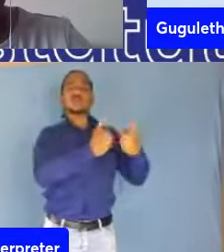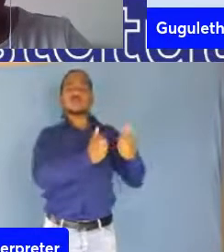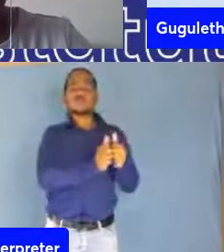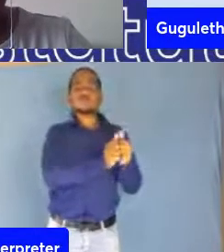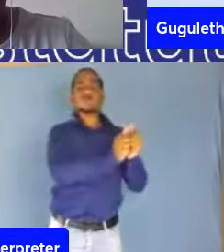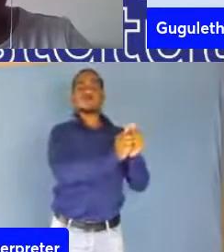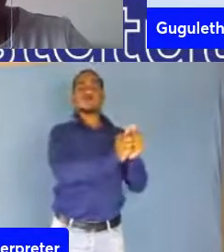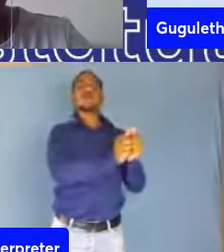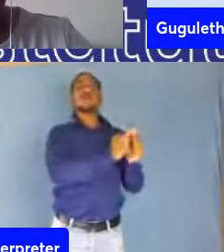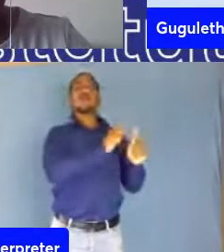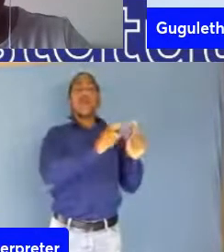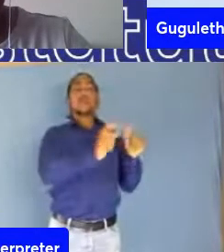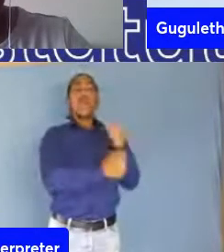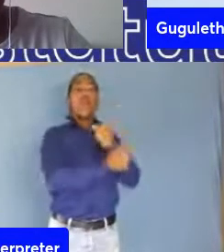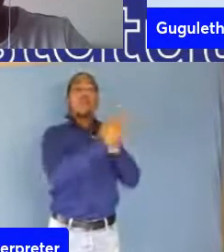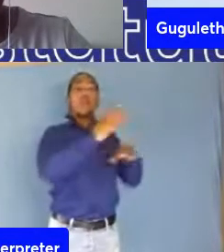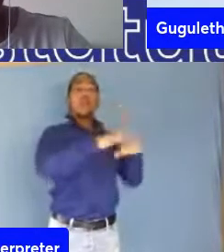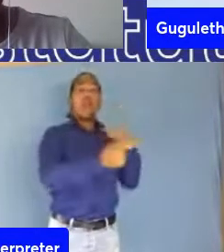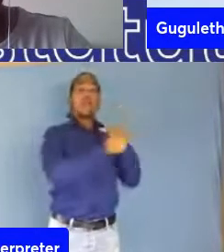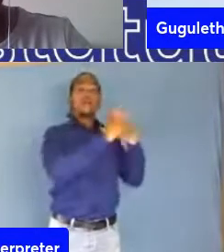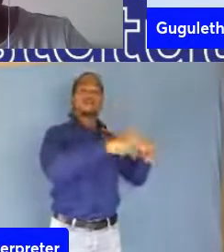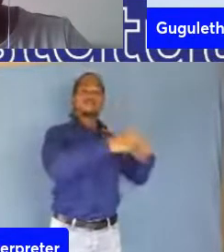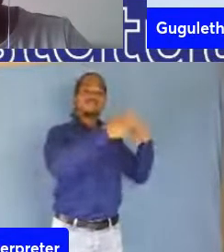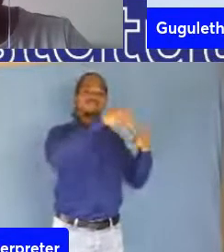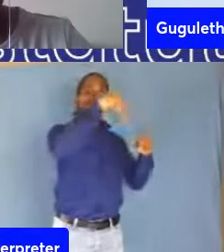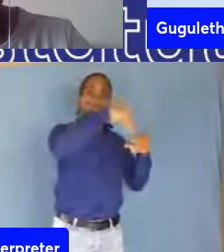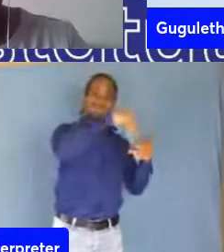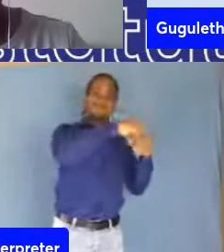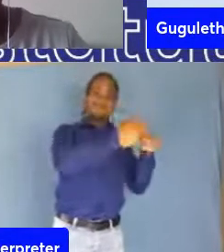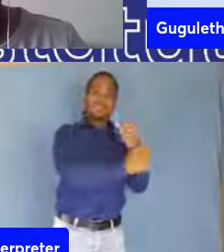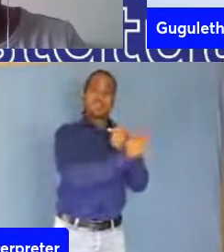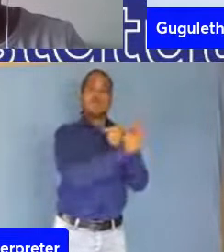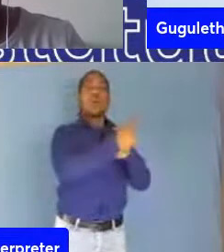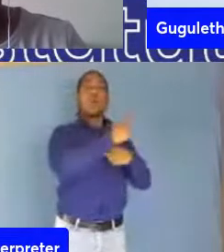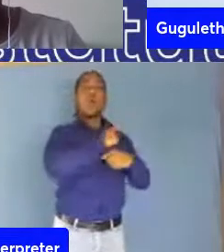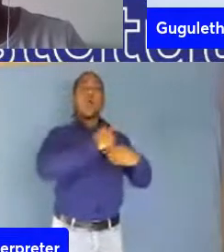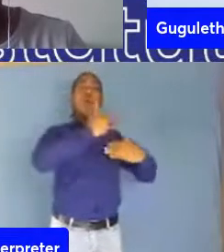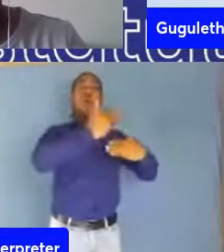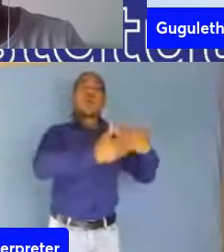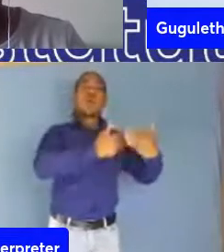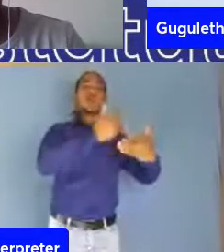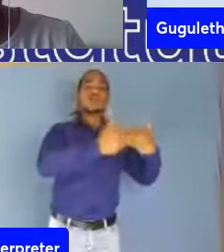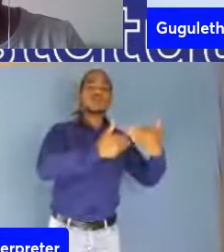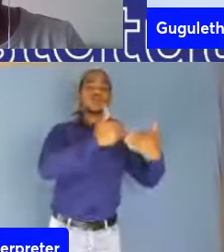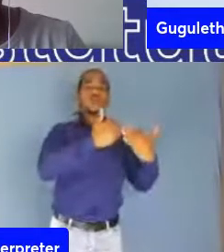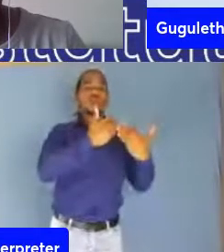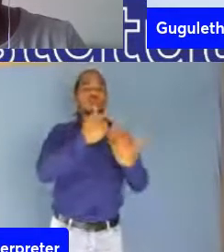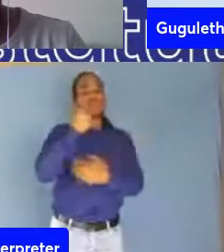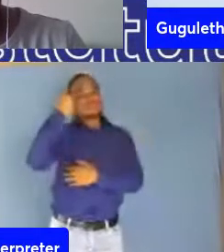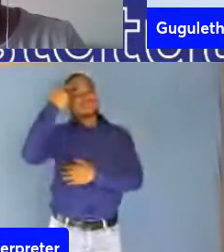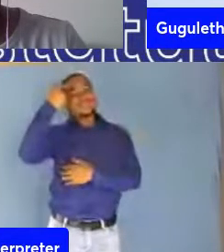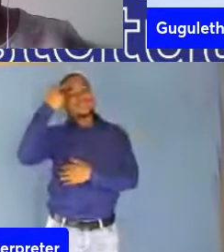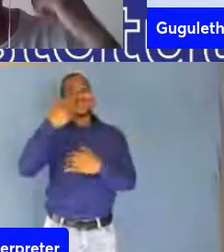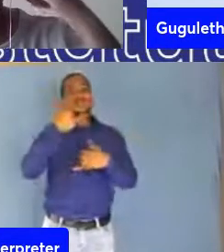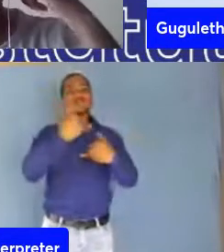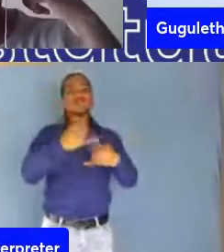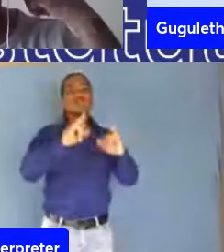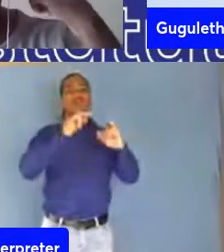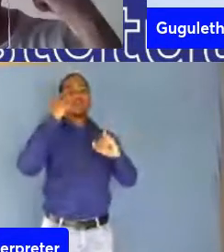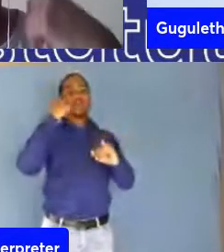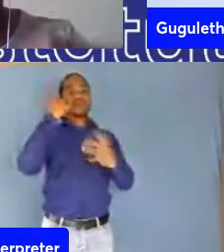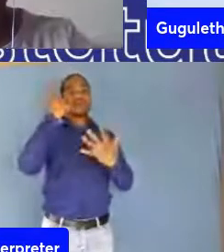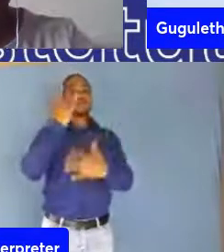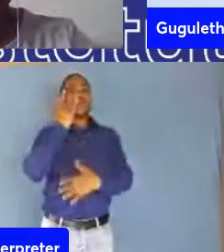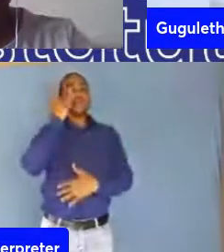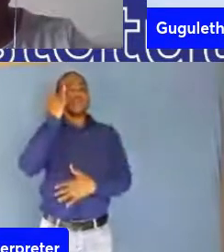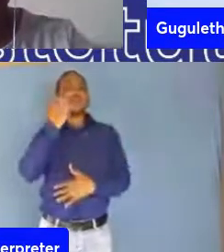of violence by continuing the stigma or furthering shame. So I think, in essence,